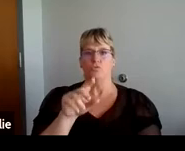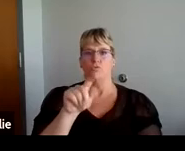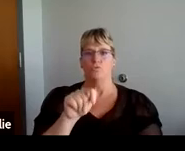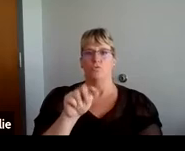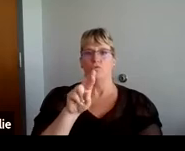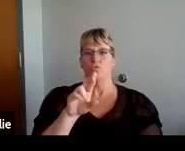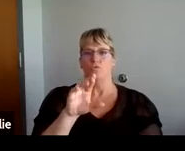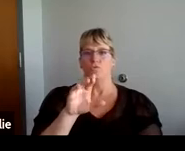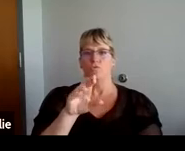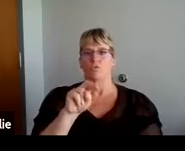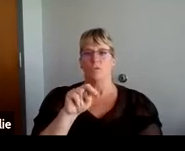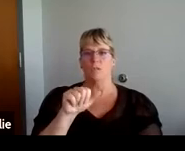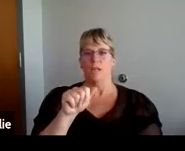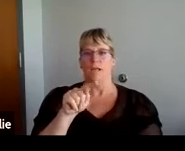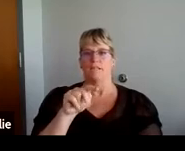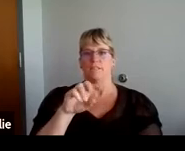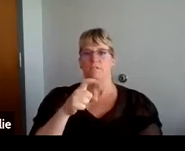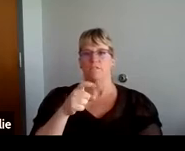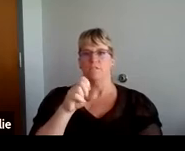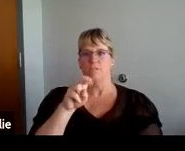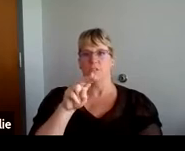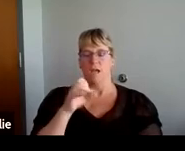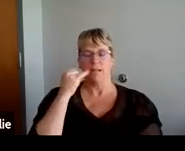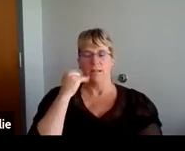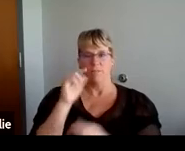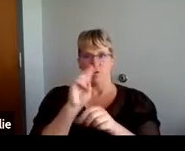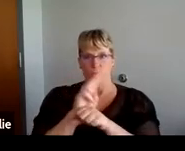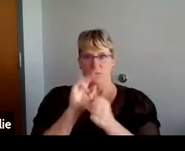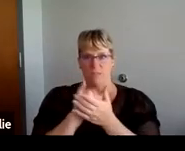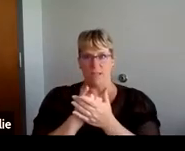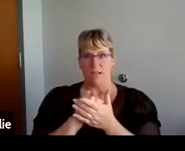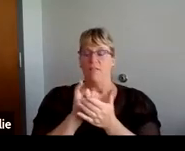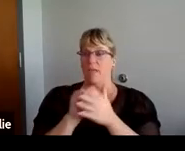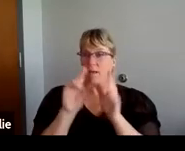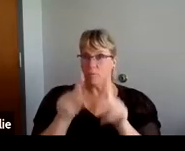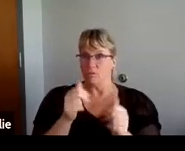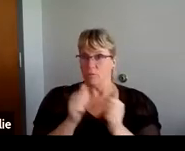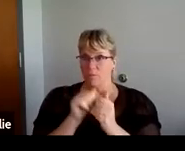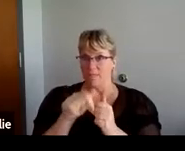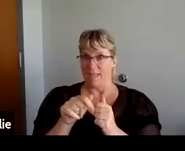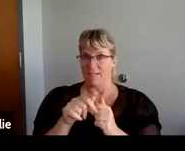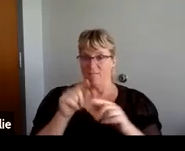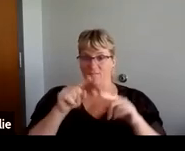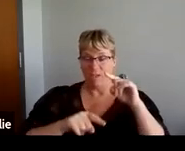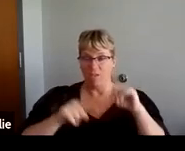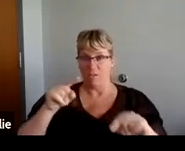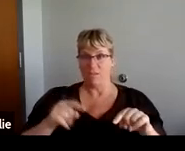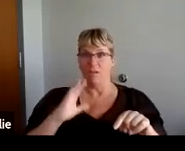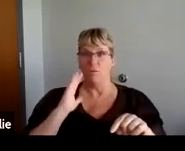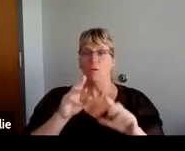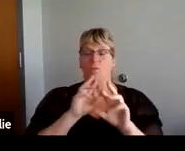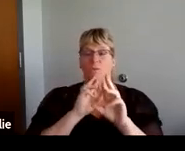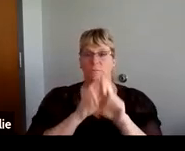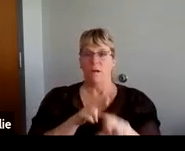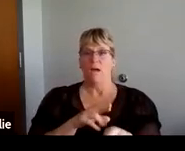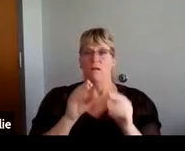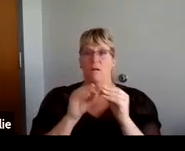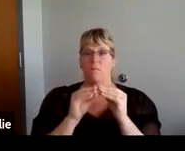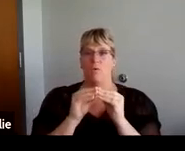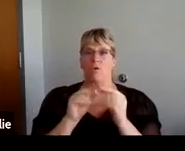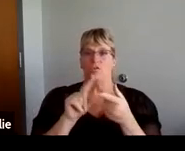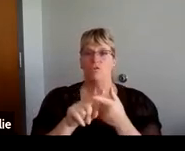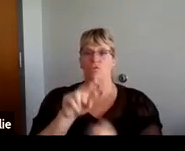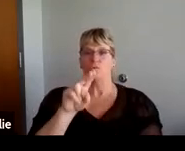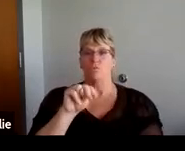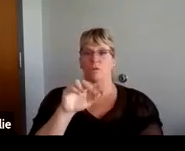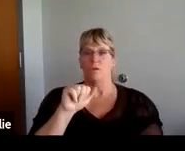you with an opioid use disorder, the person with this particular genetic variant is more likely to respond to naltrexone. So right